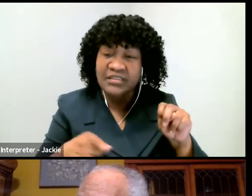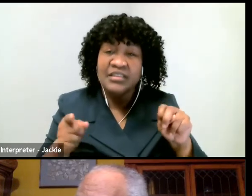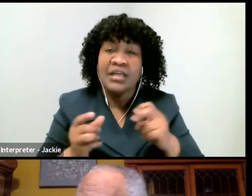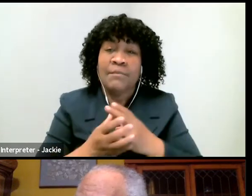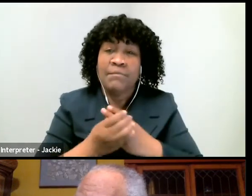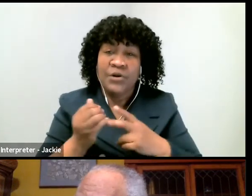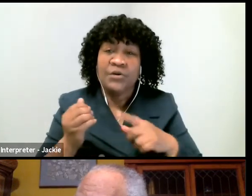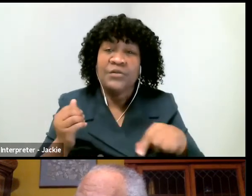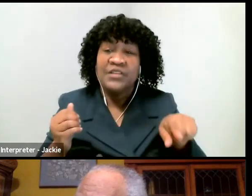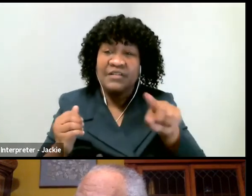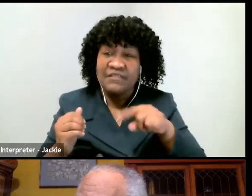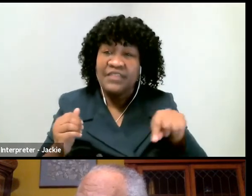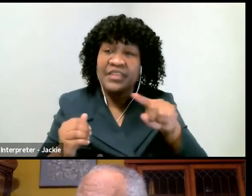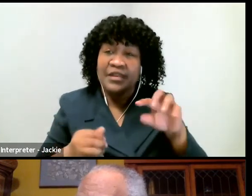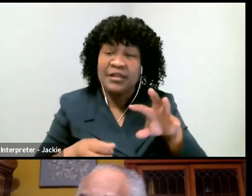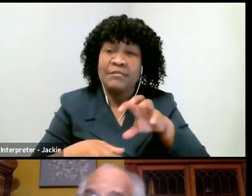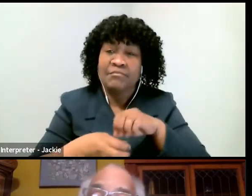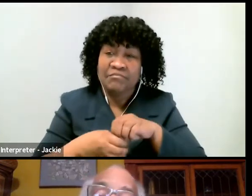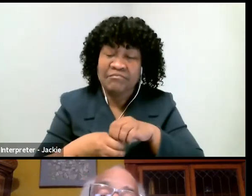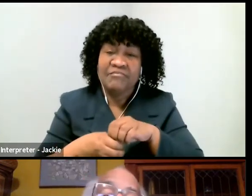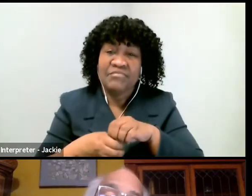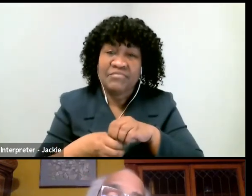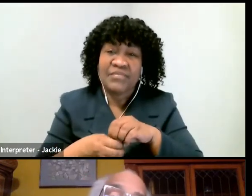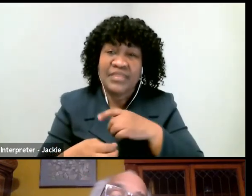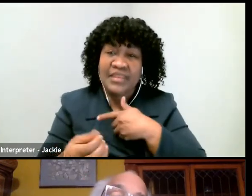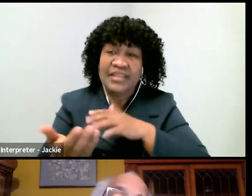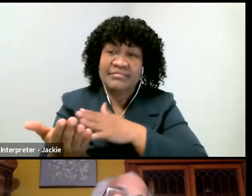of Lorca, took me there.